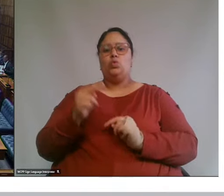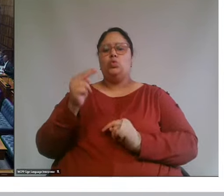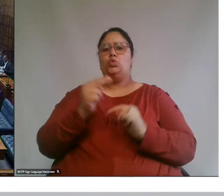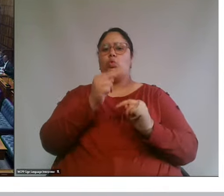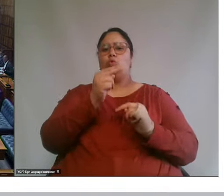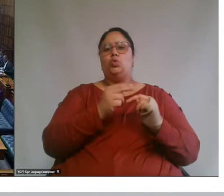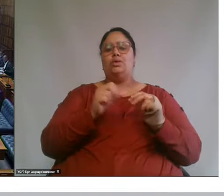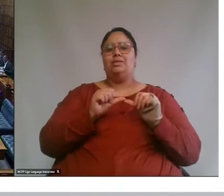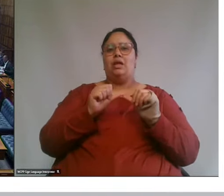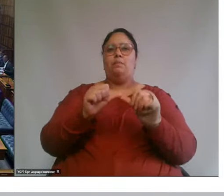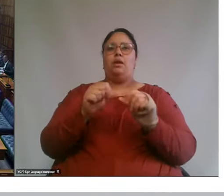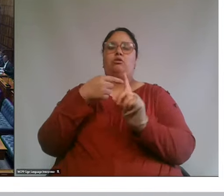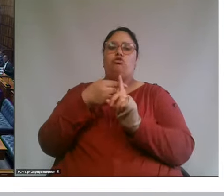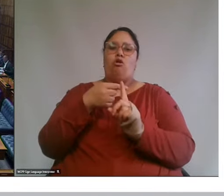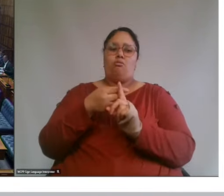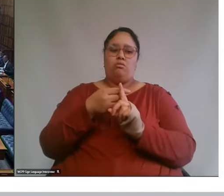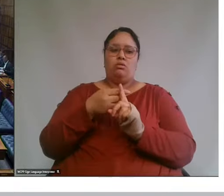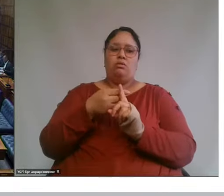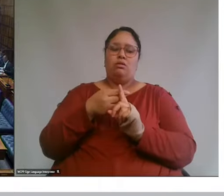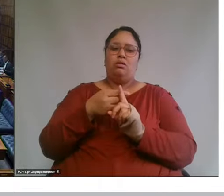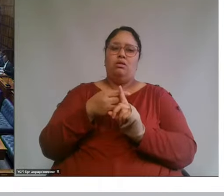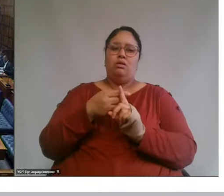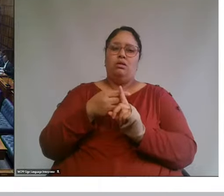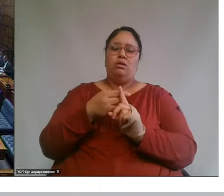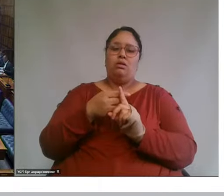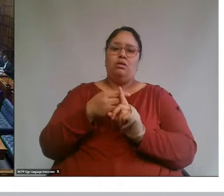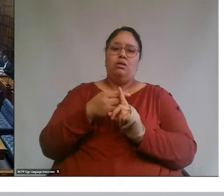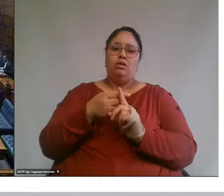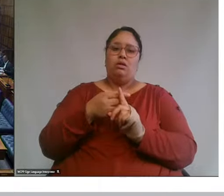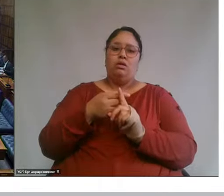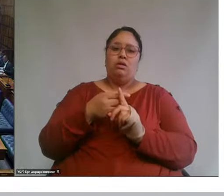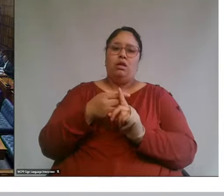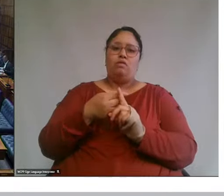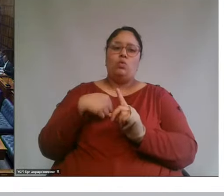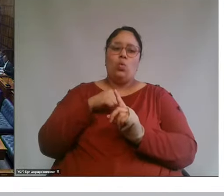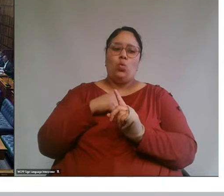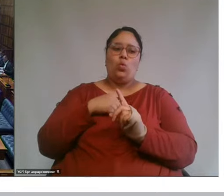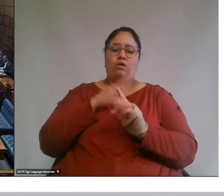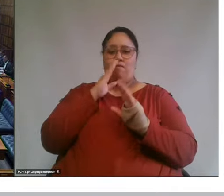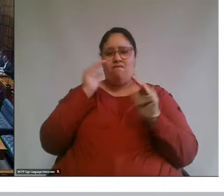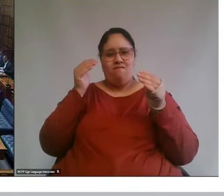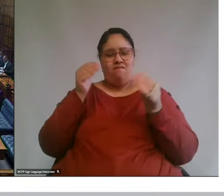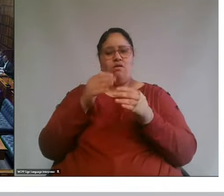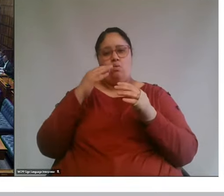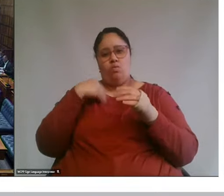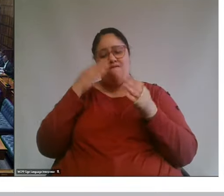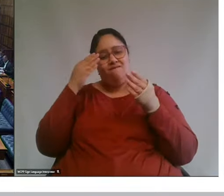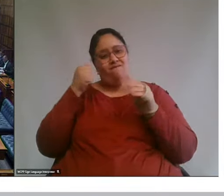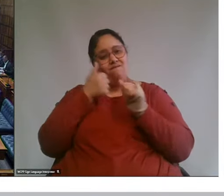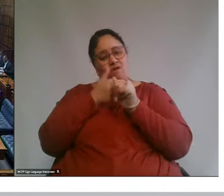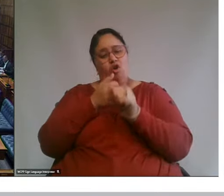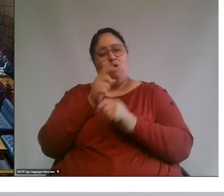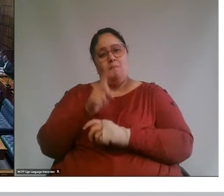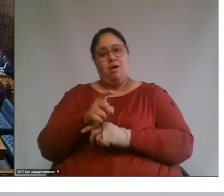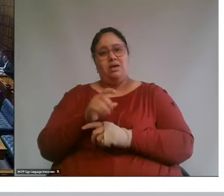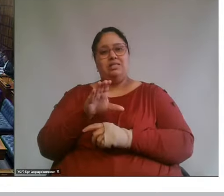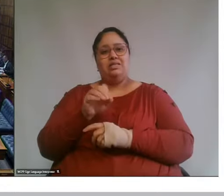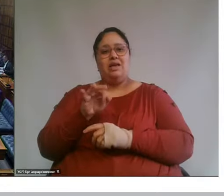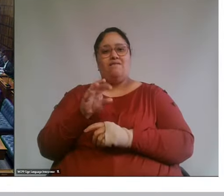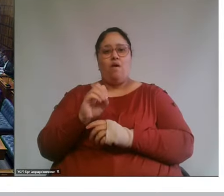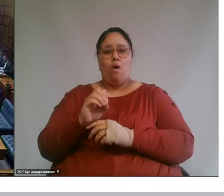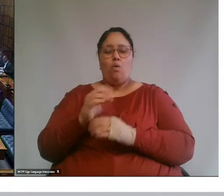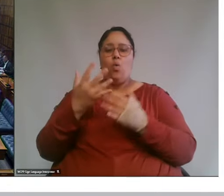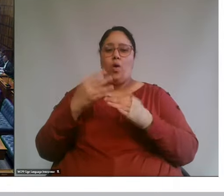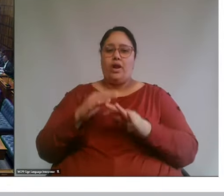sustainability Target that we uh uh uh that we that we had to adhere to and um the CFO CEO has